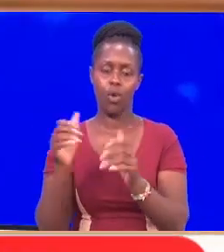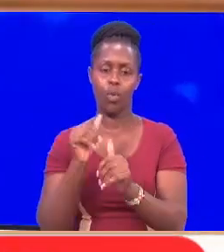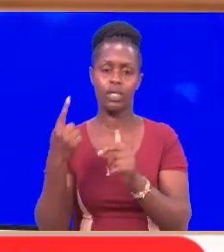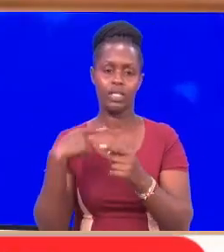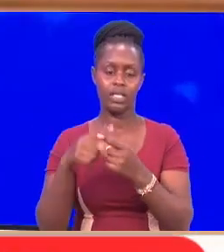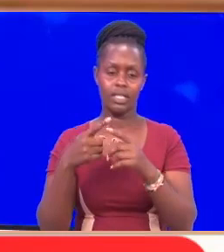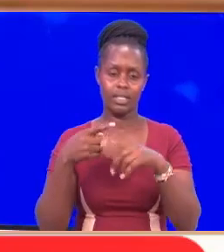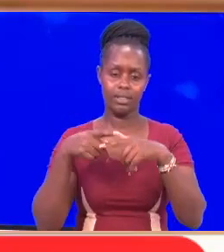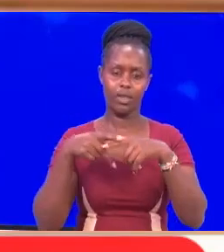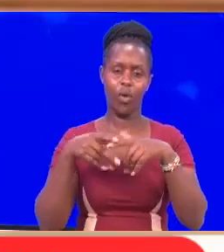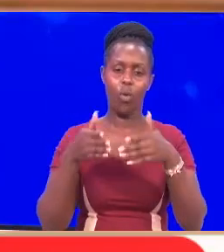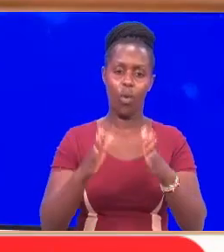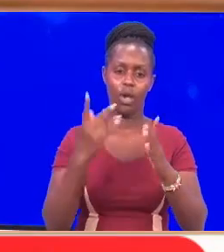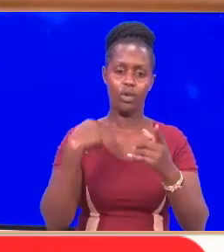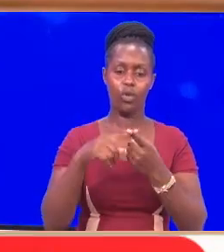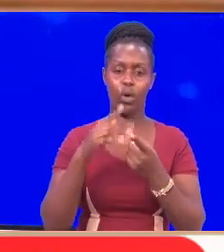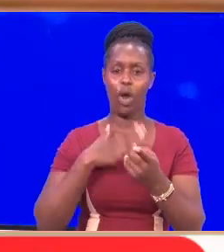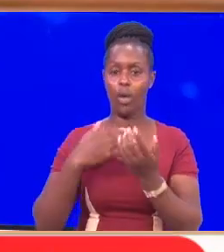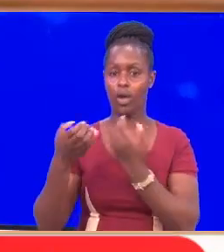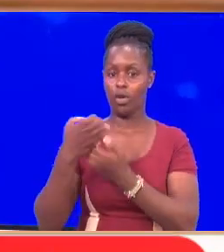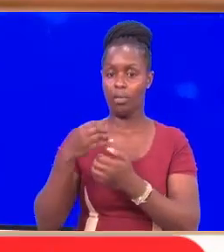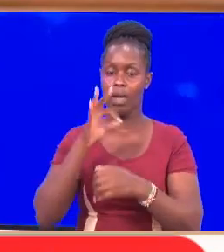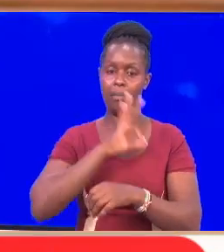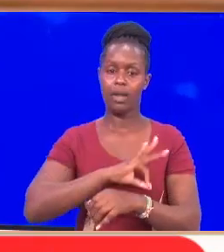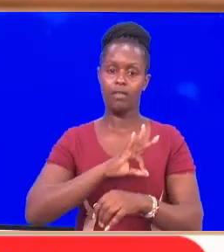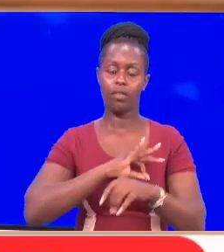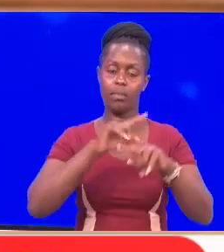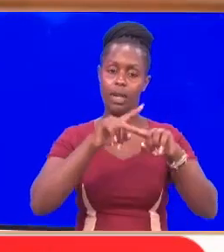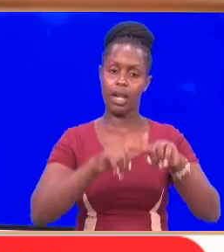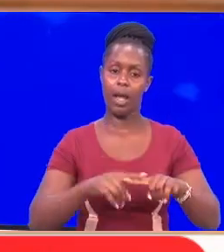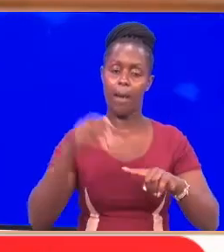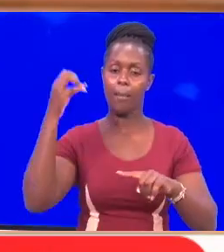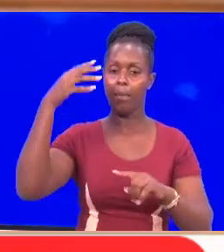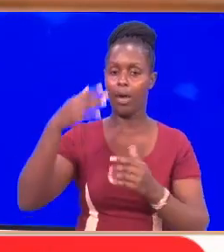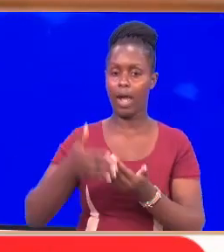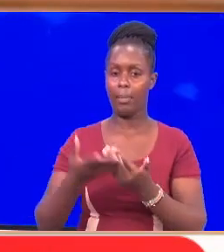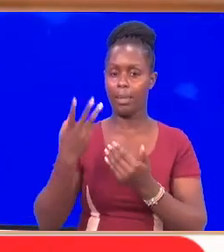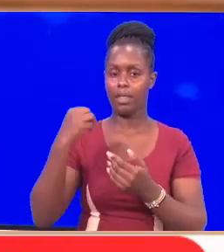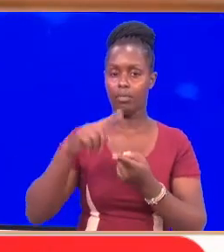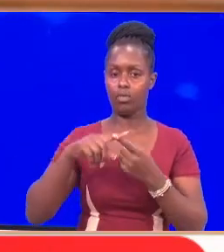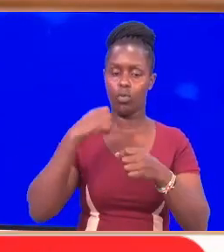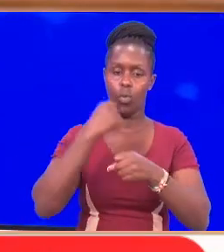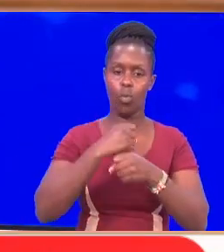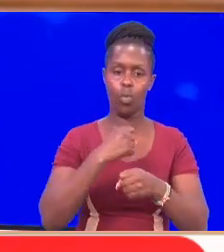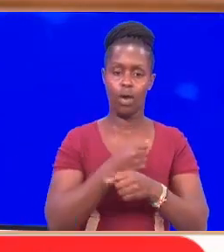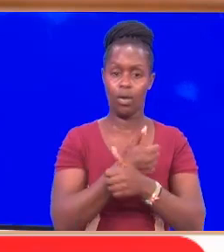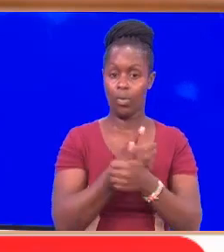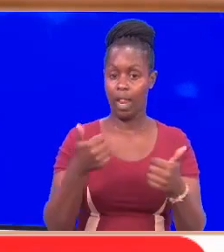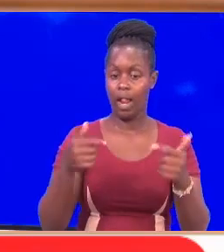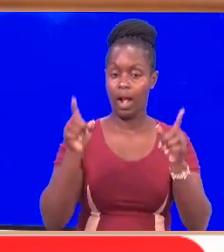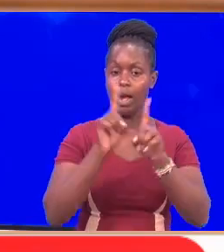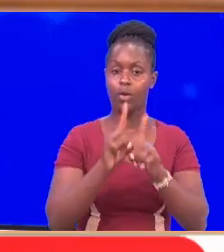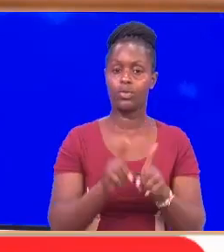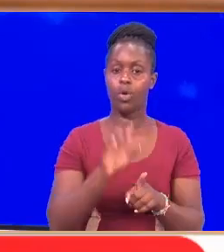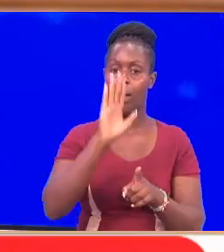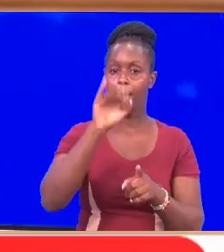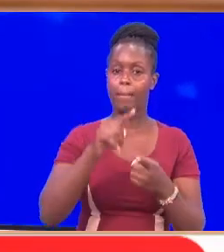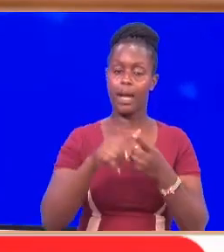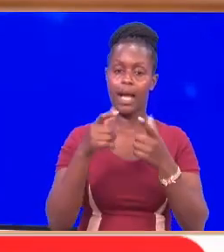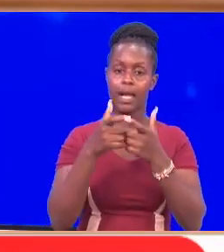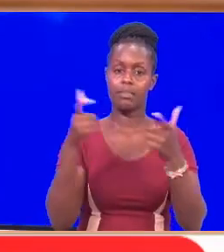benefits immensely from reliable power, enabling them to operate efficiently and by expanding